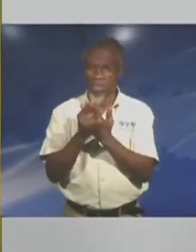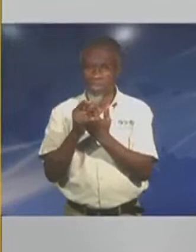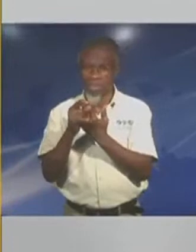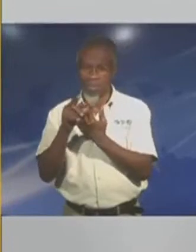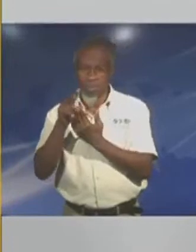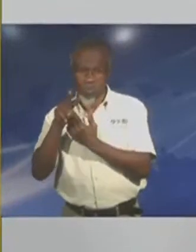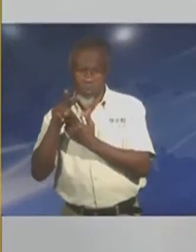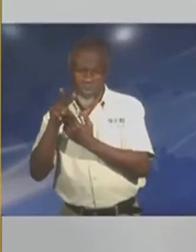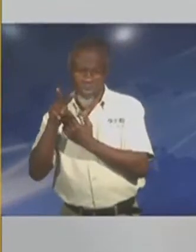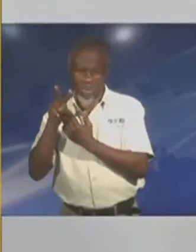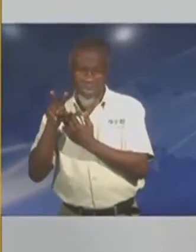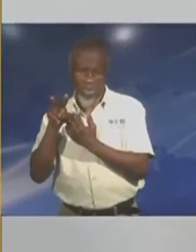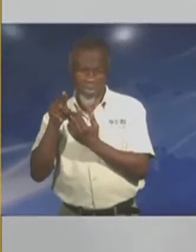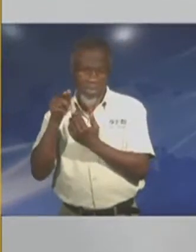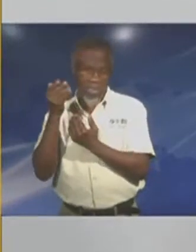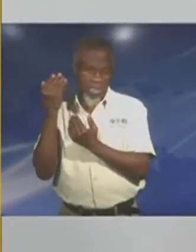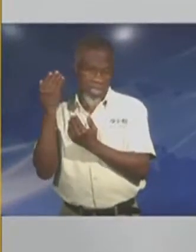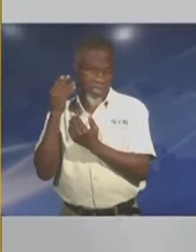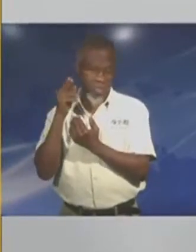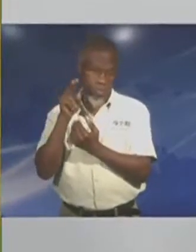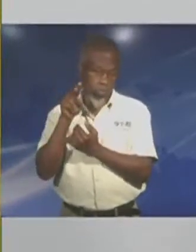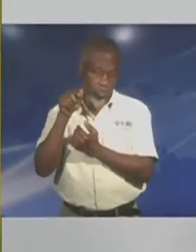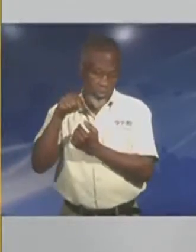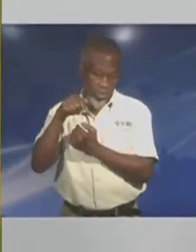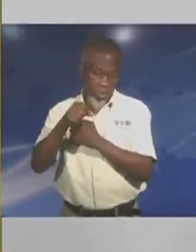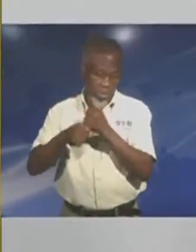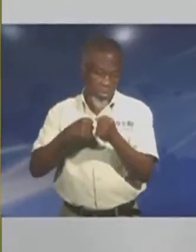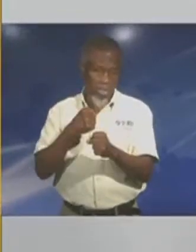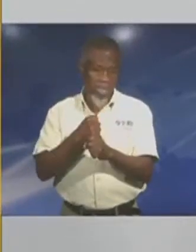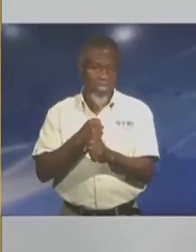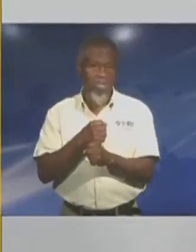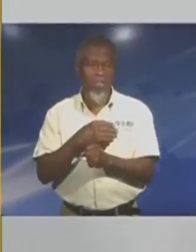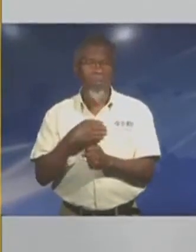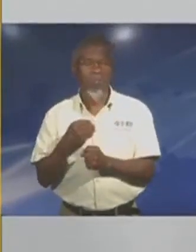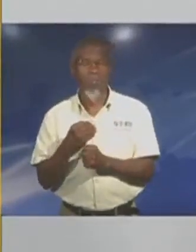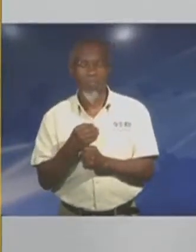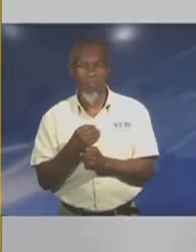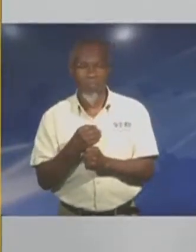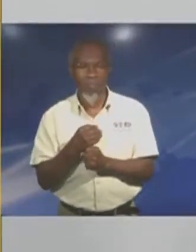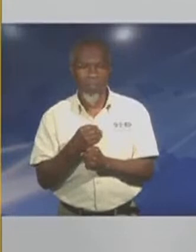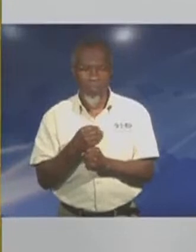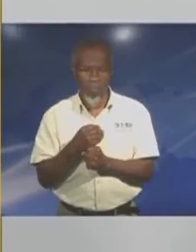22nd of July 2022 and the 7th of September 2022,